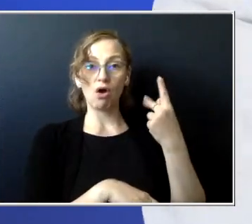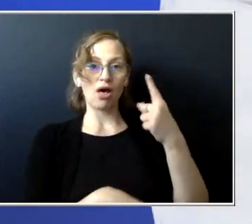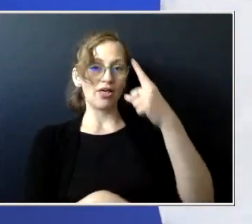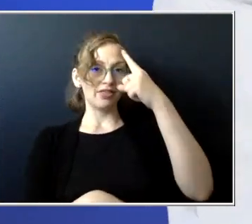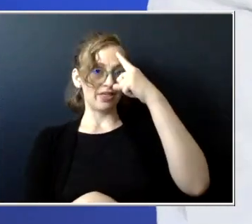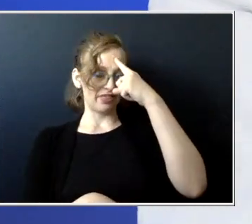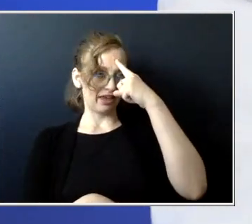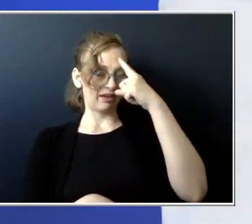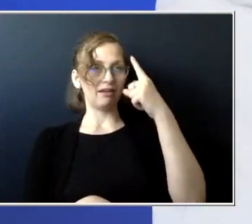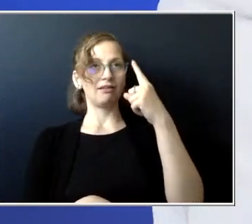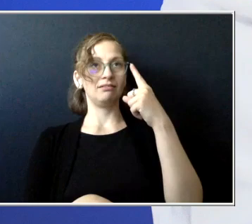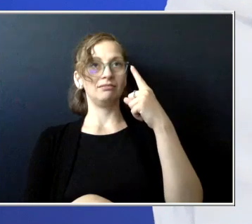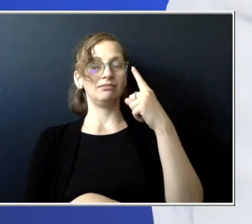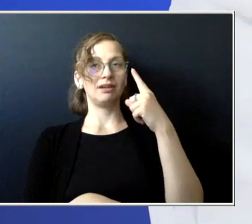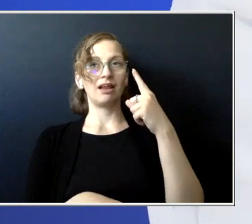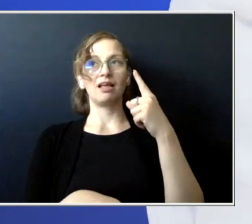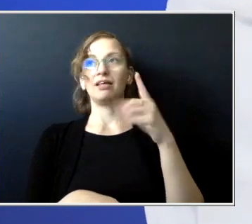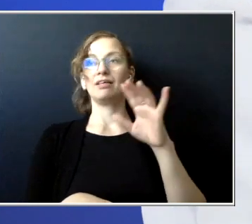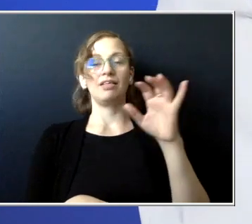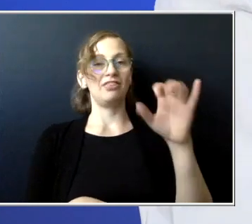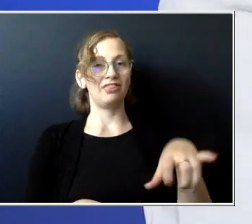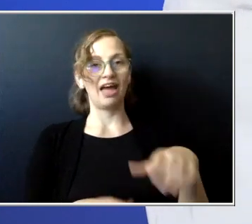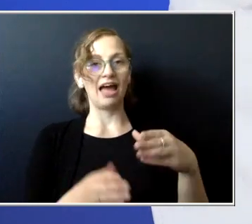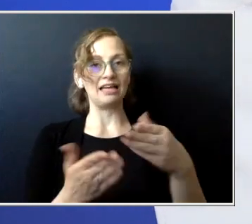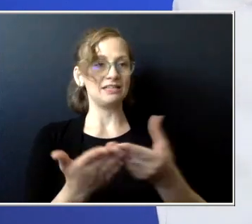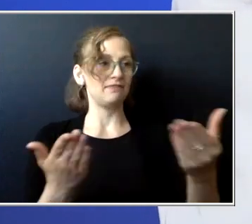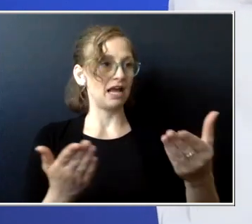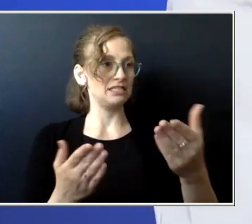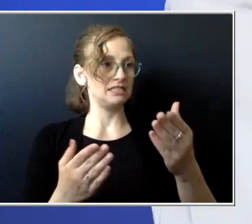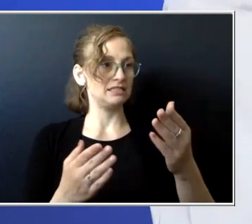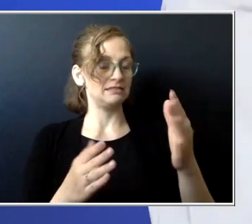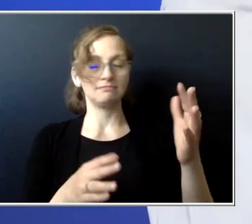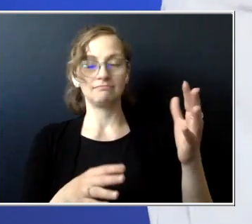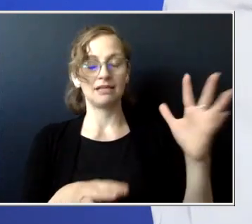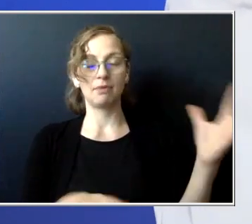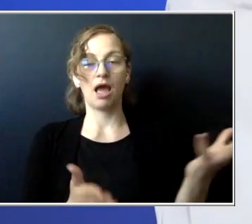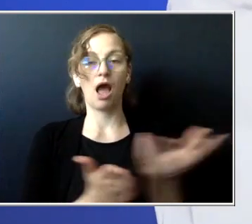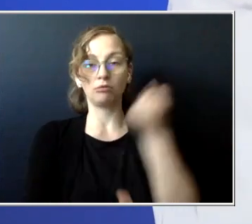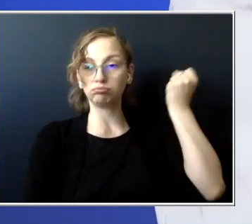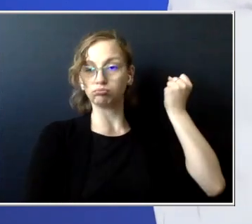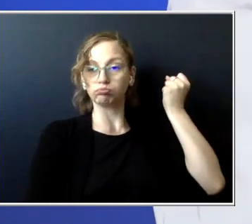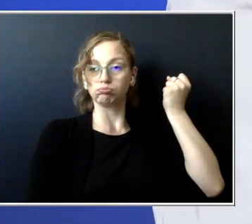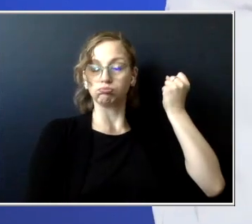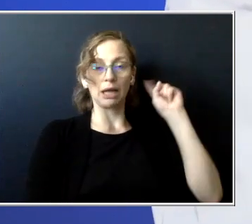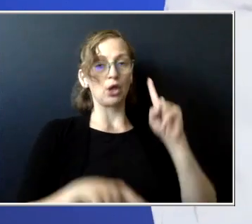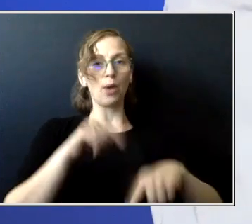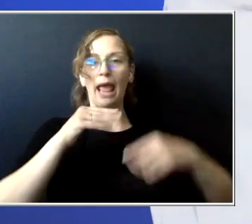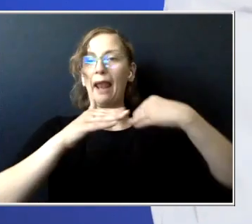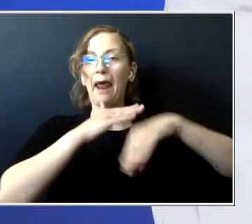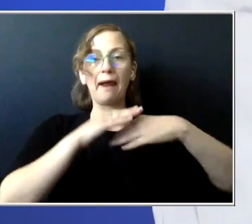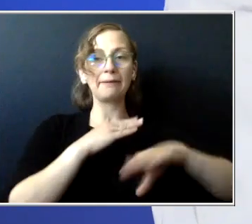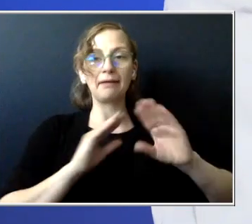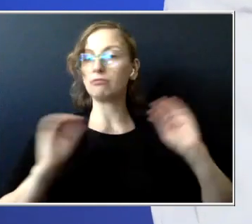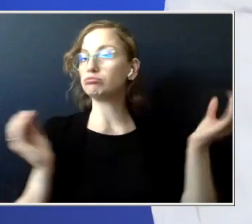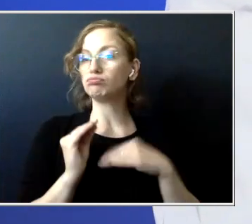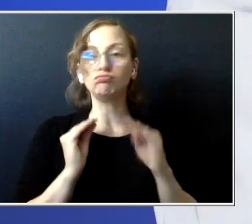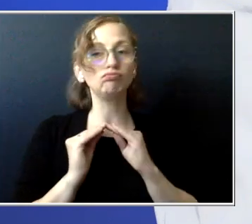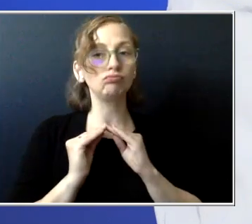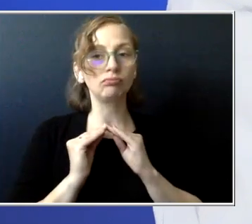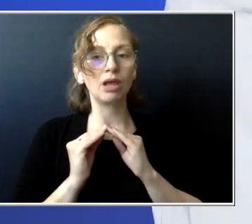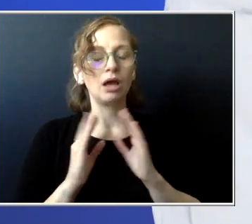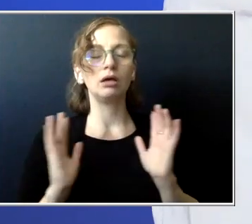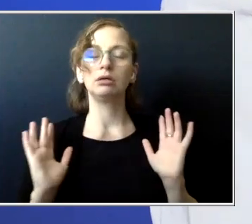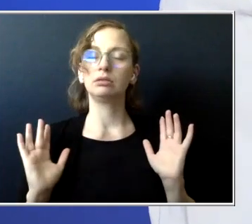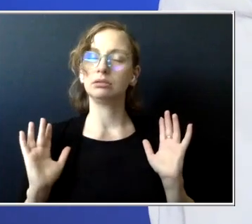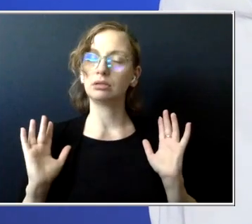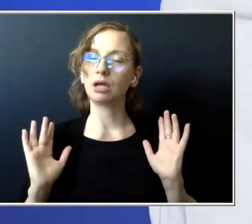Do you know what I mean? Like there's no longer access to that. And the last thing we'd want to do is minimize the importance of this